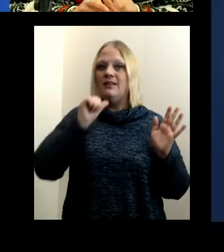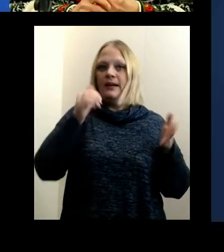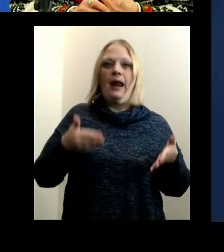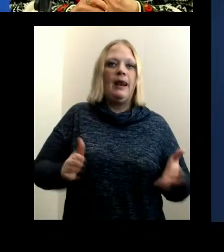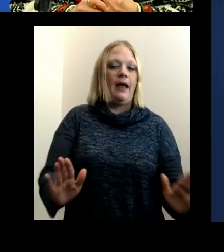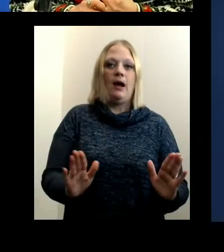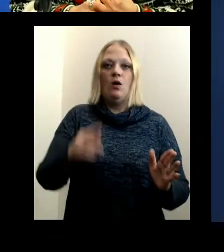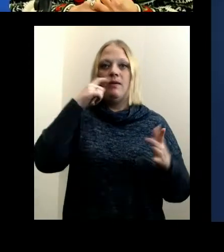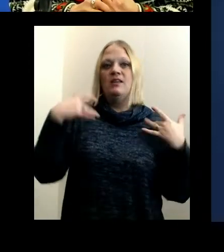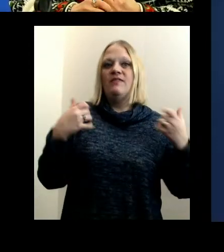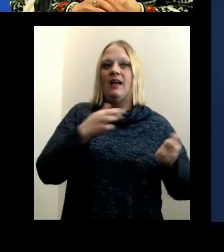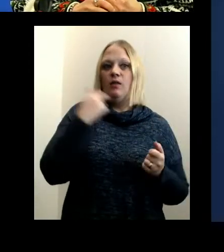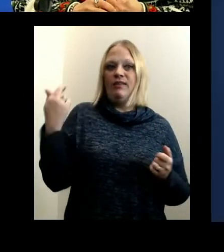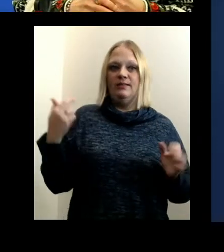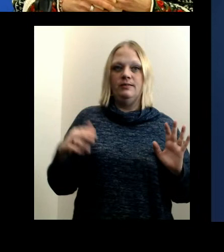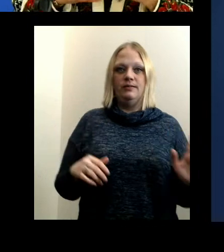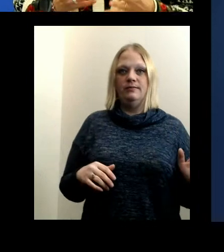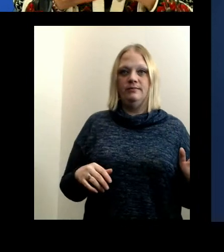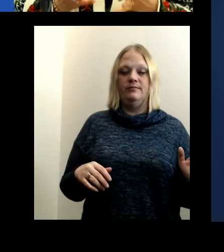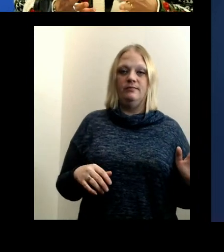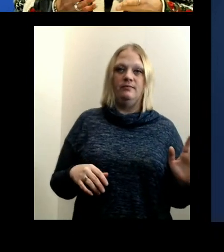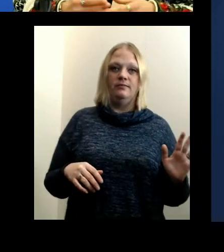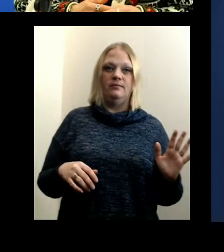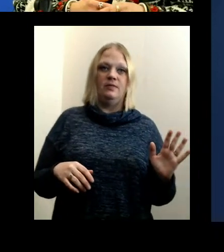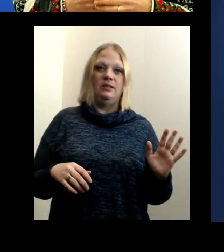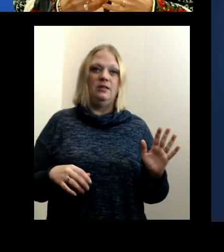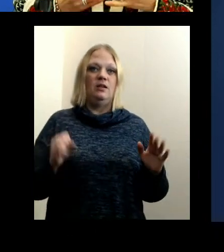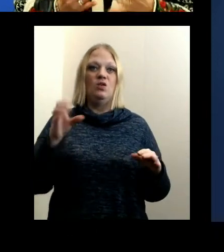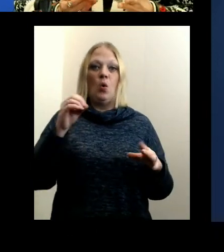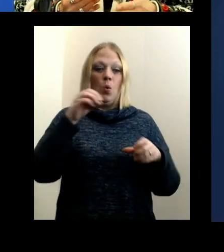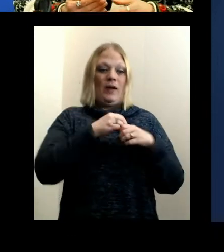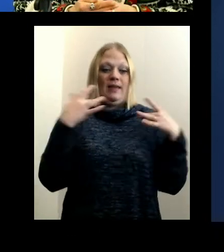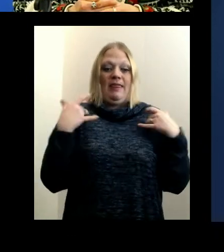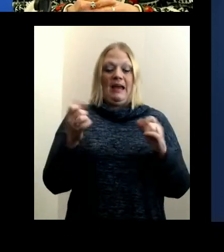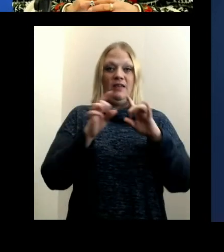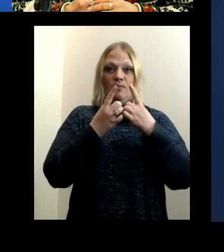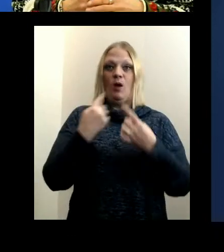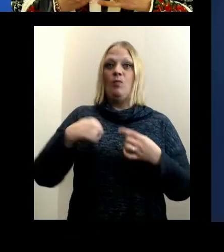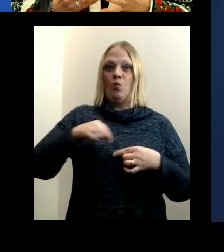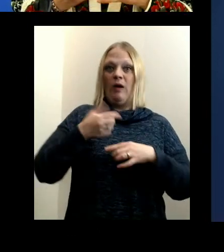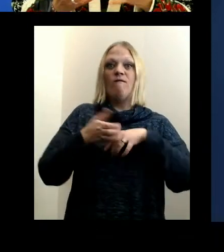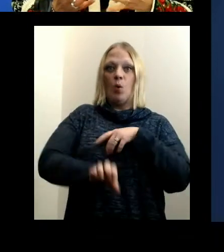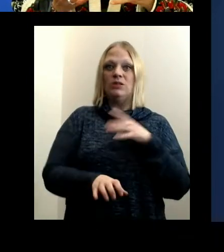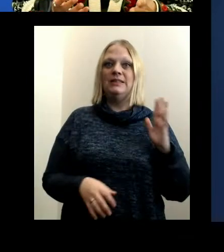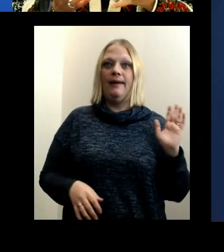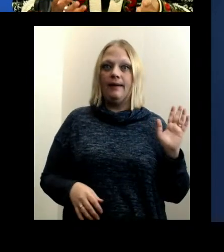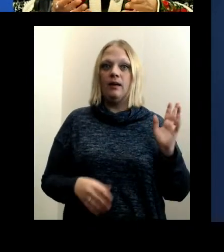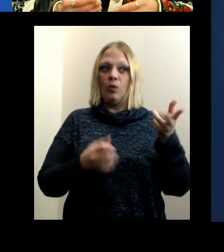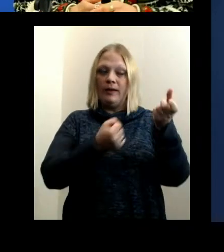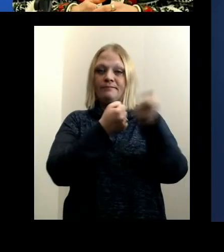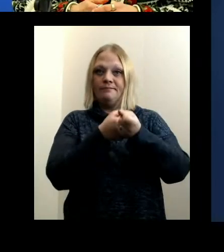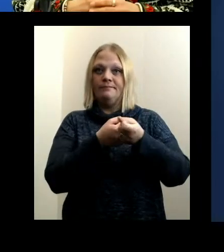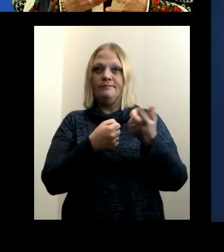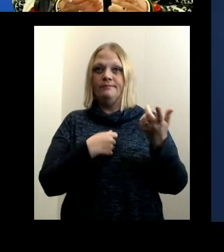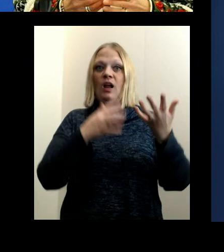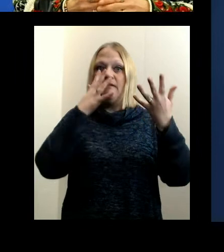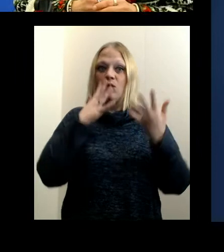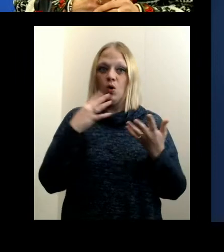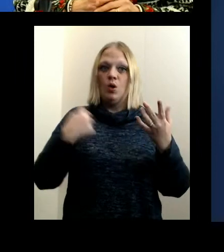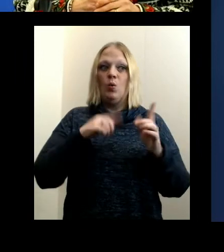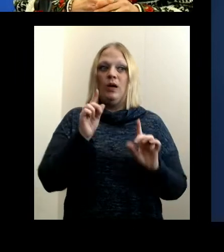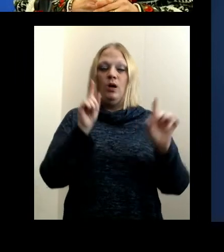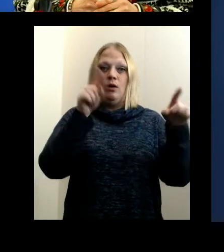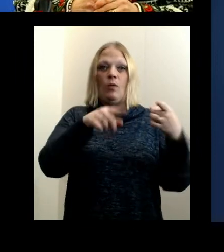allowed because of the health risks. So in the health department, we are enforcing these. We know that we unfortunately went